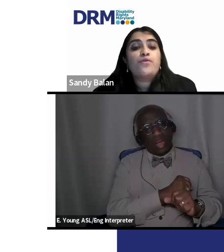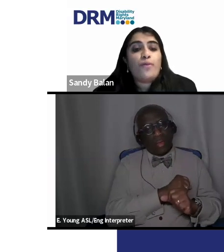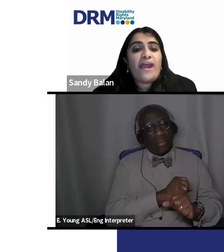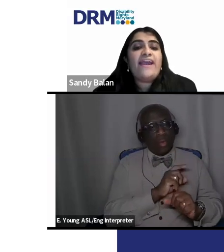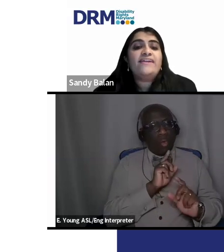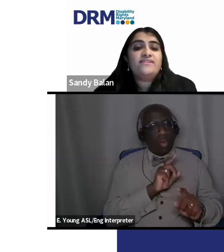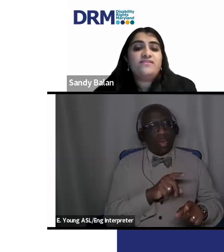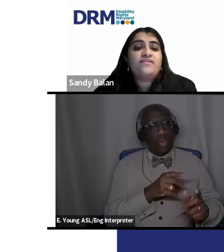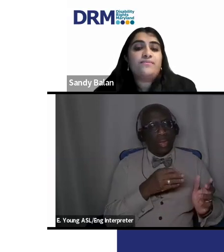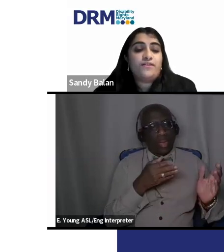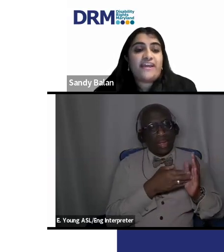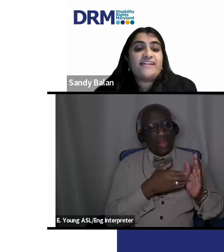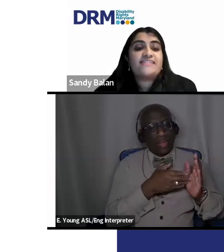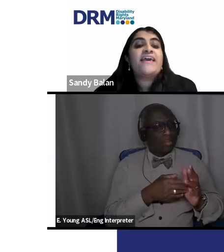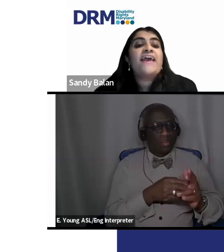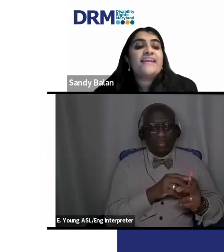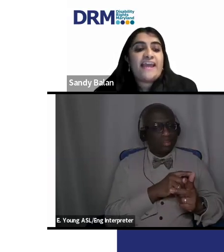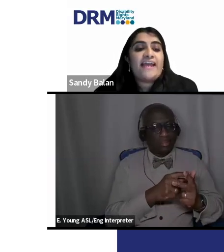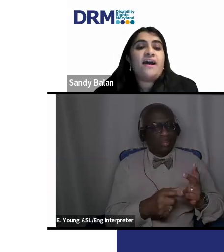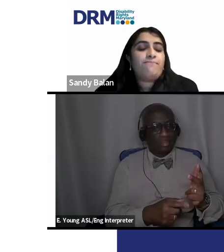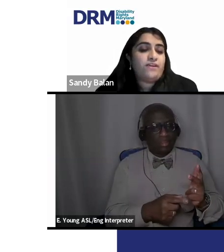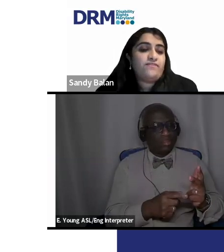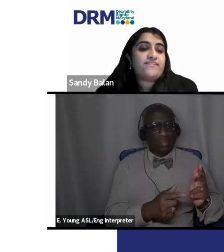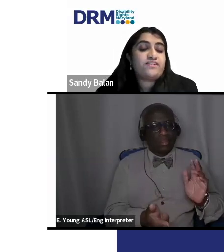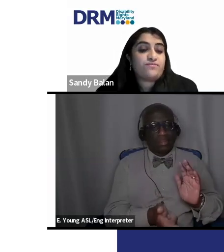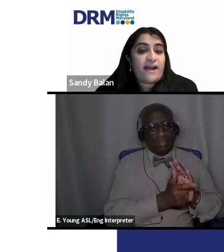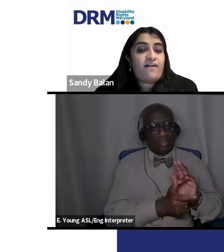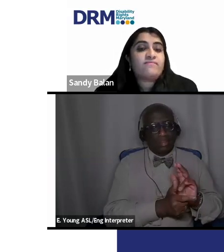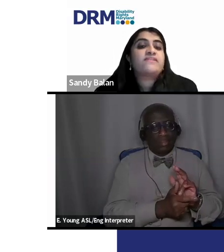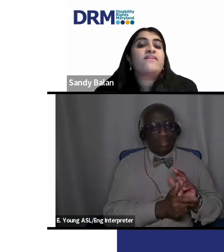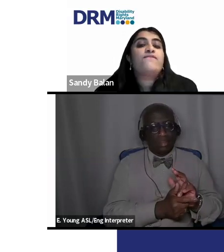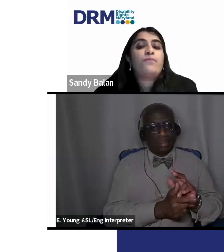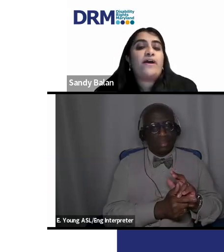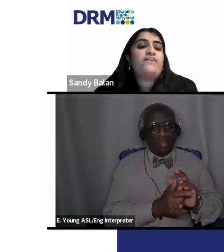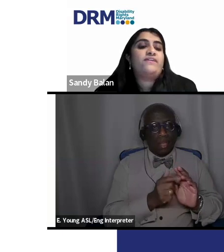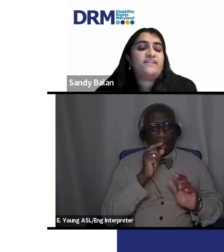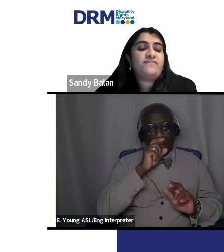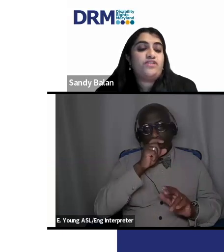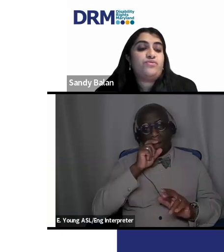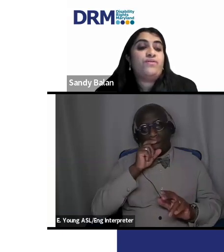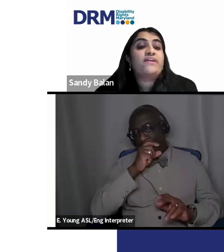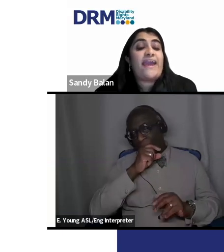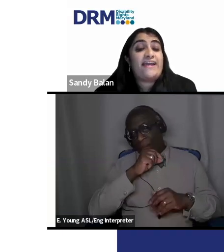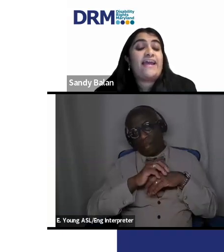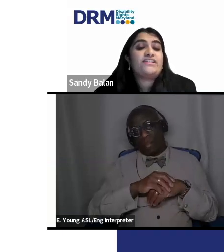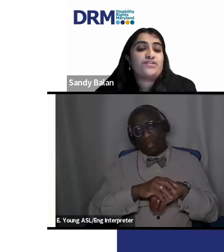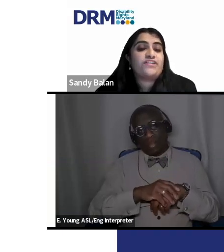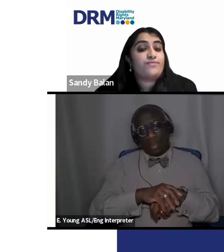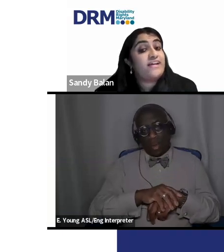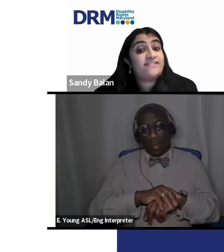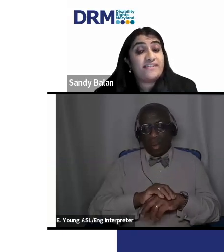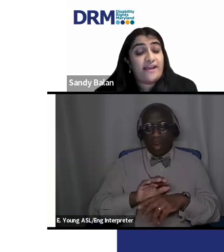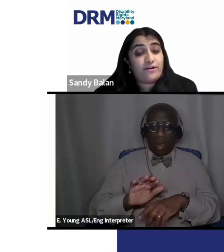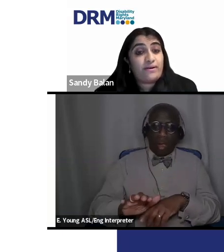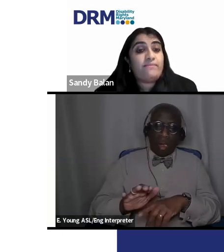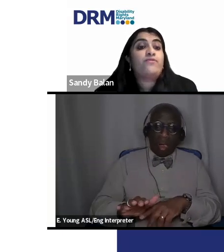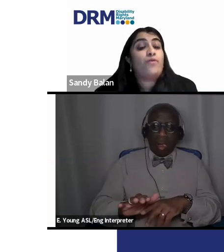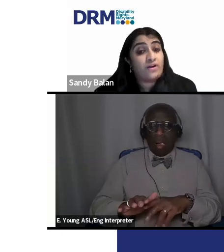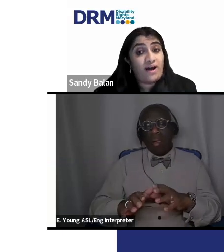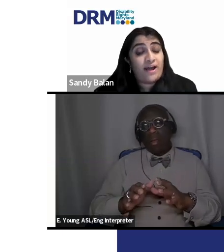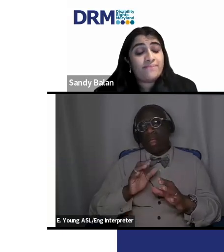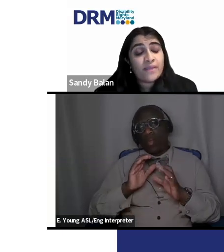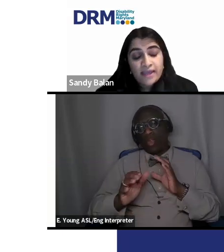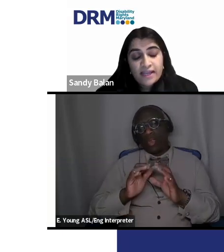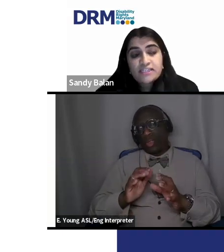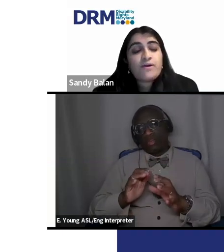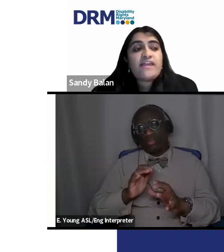Additionally, the way an adult communicates cannot be used as grounds for whether an individual can enter into an SDM agreement